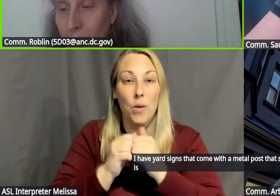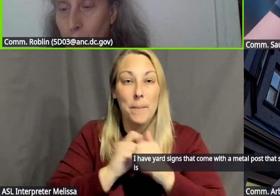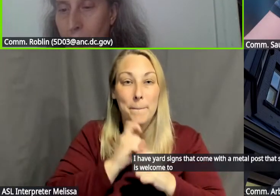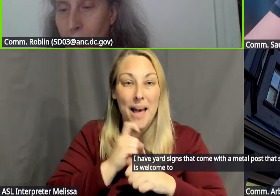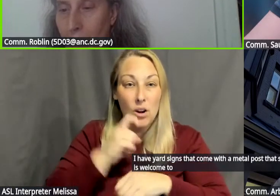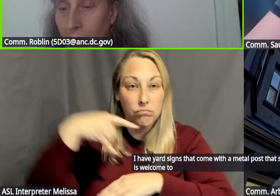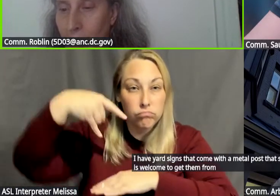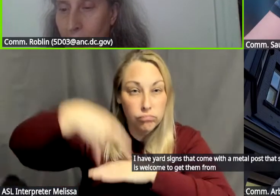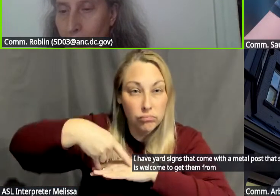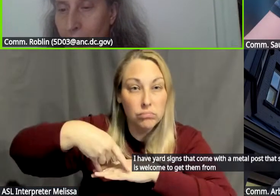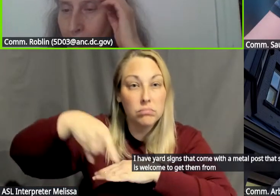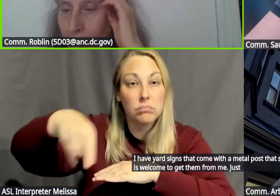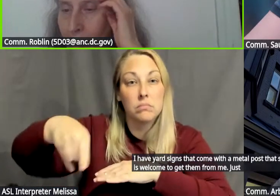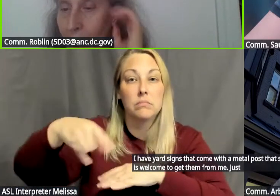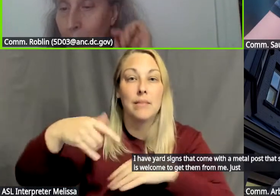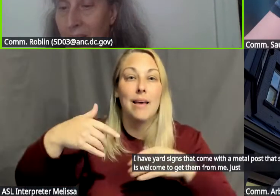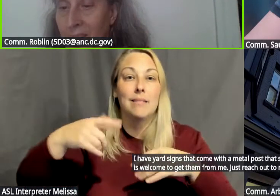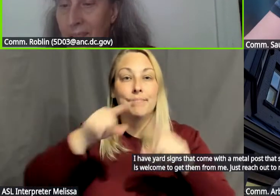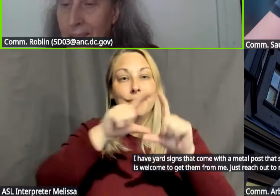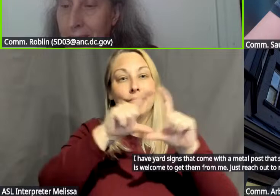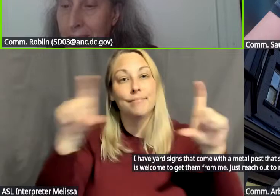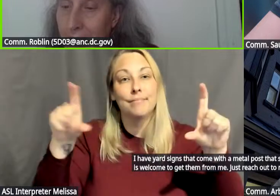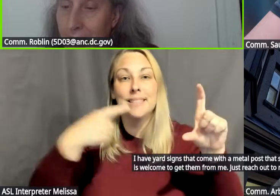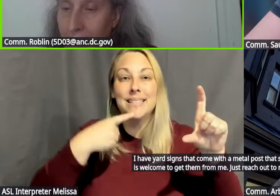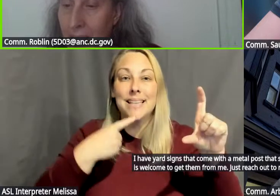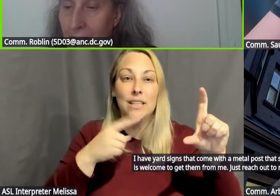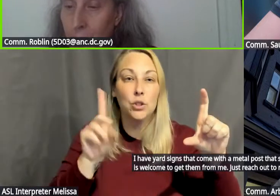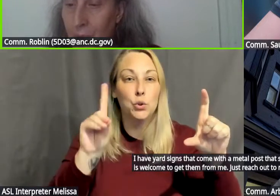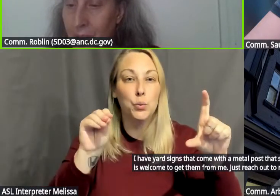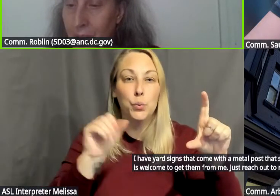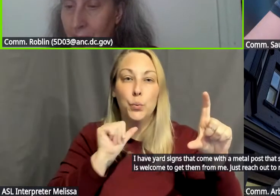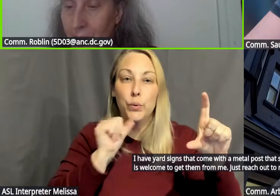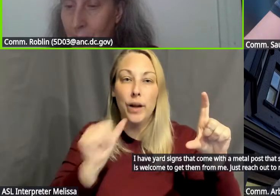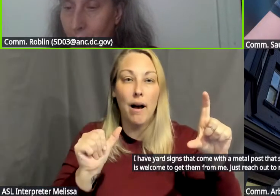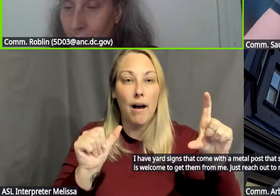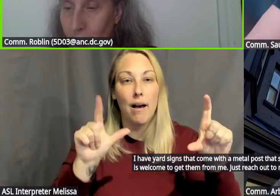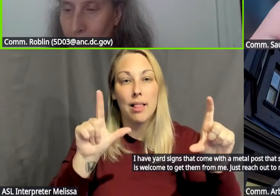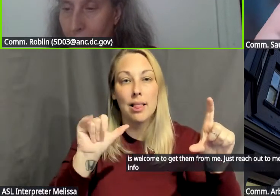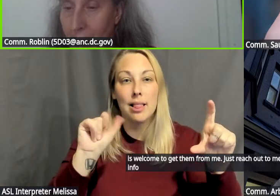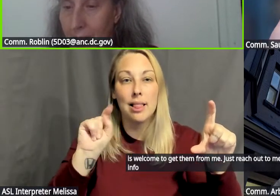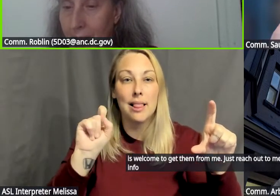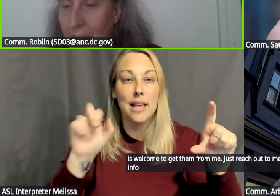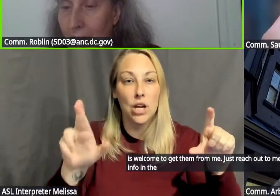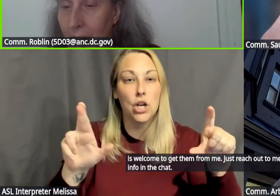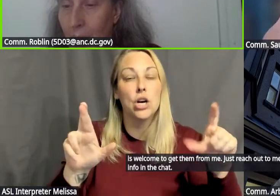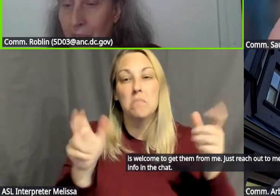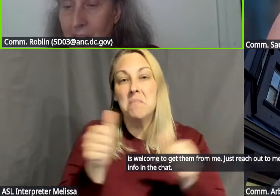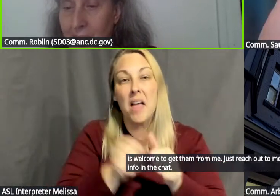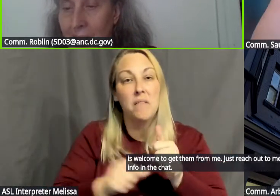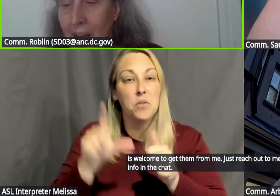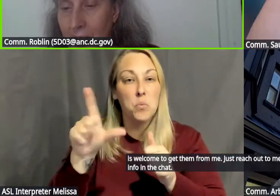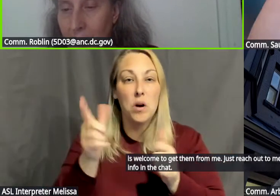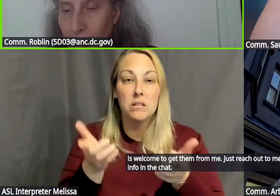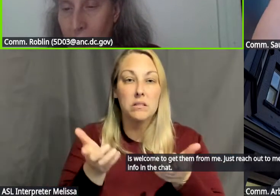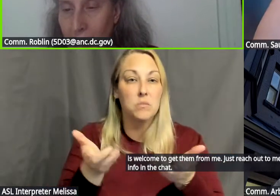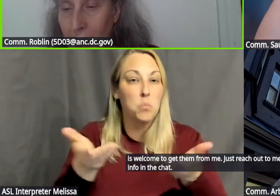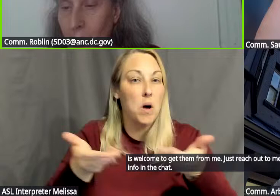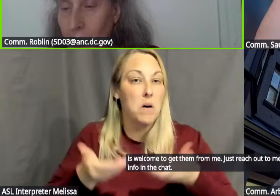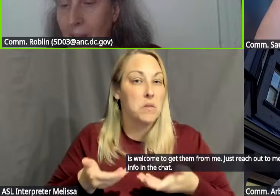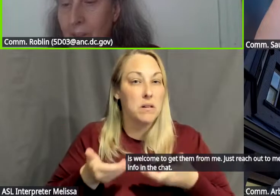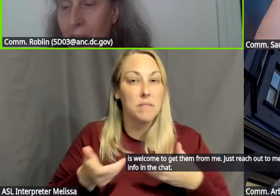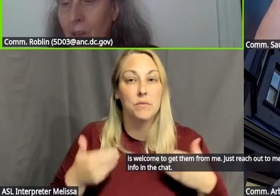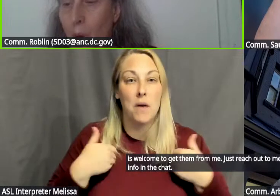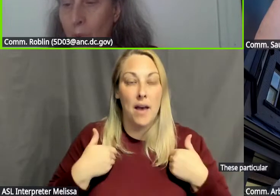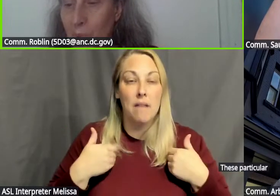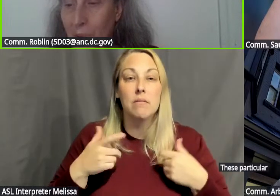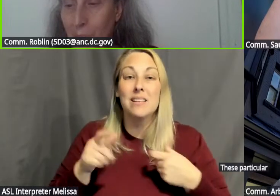Just reach out to me. I already have my contact info in the chat. These particular signs